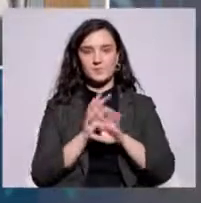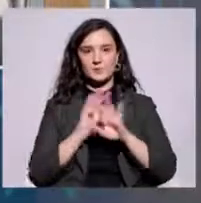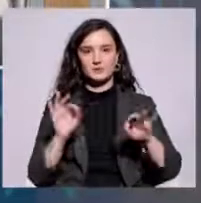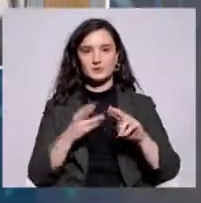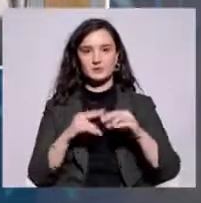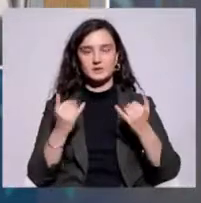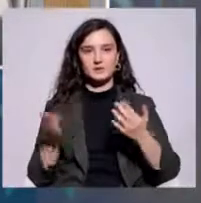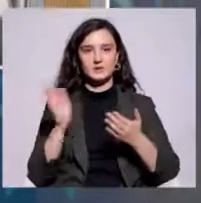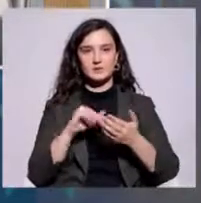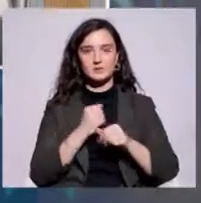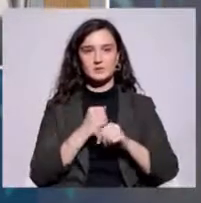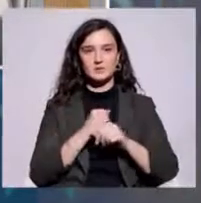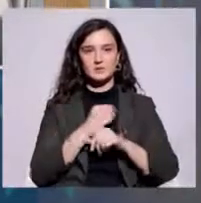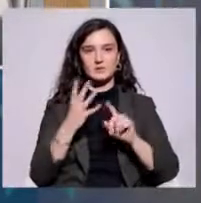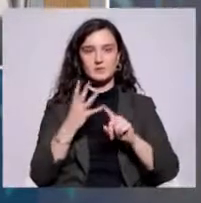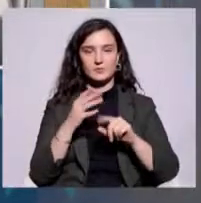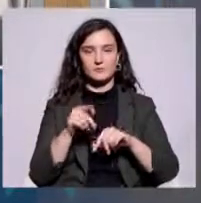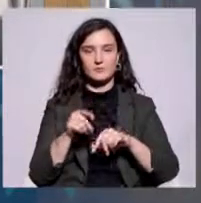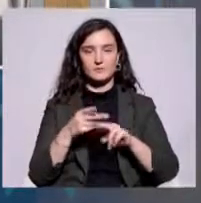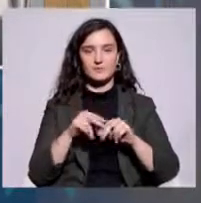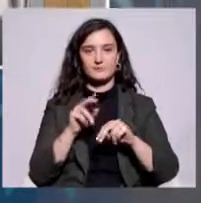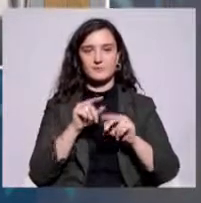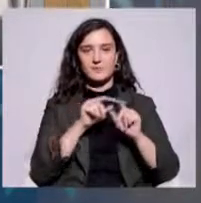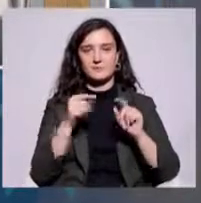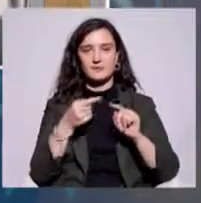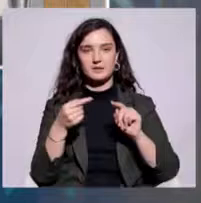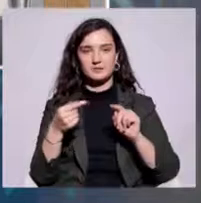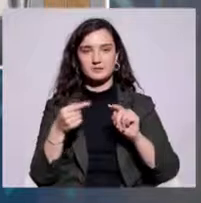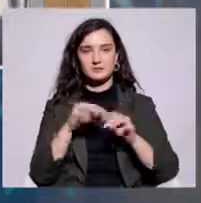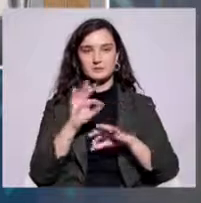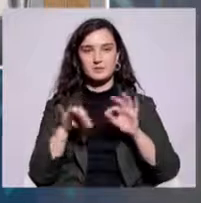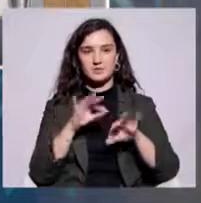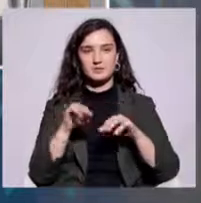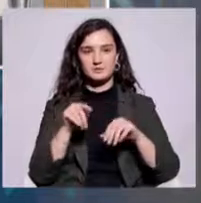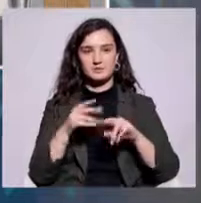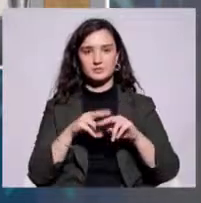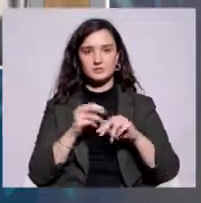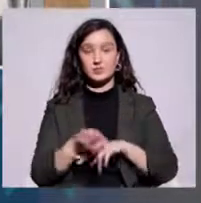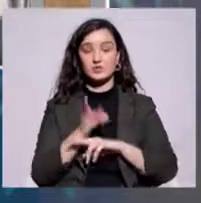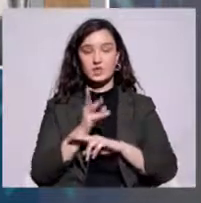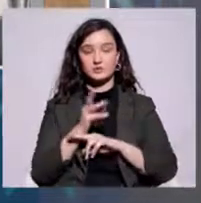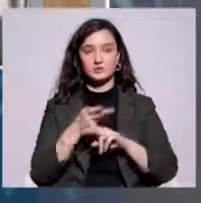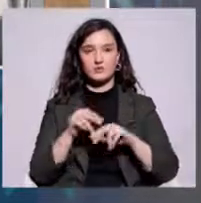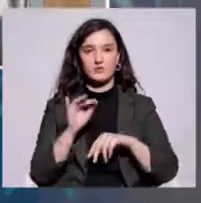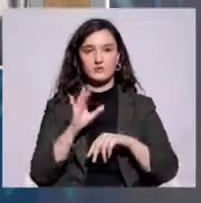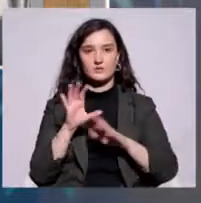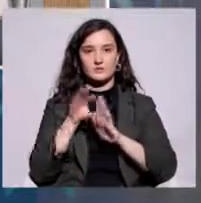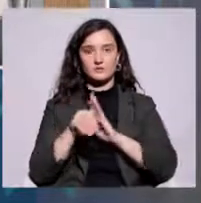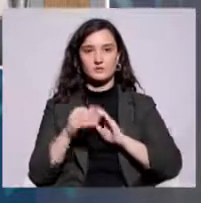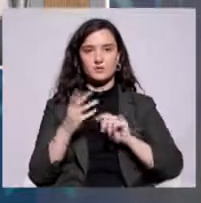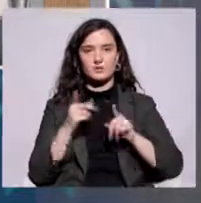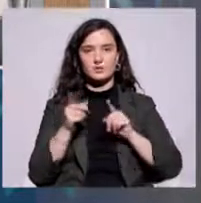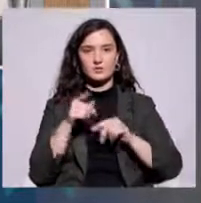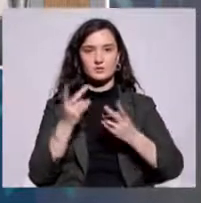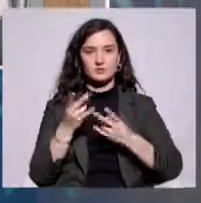Zach. And now let's do the fourth one. Blank a projector in the office. Which